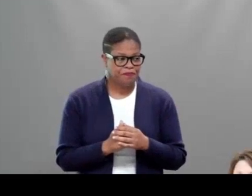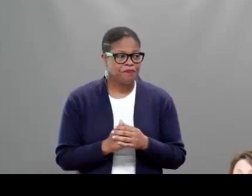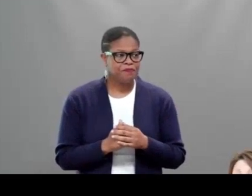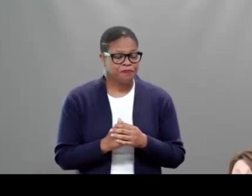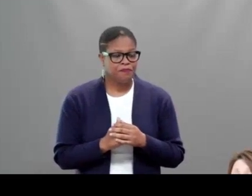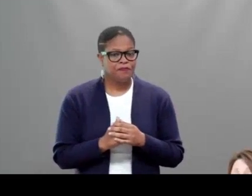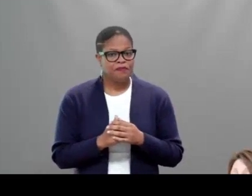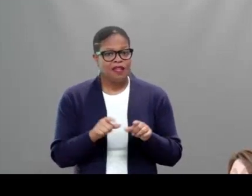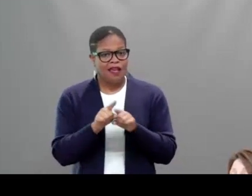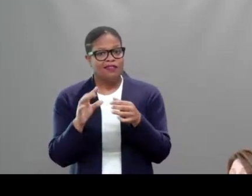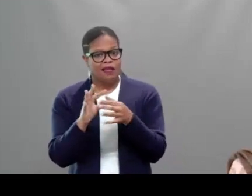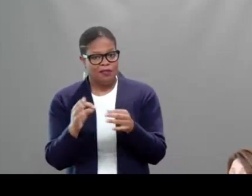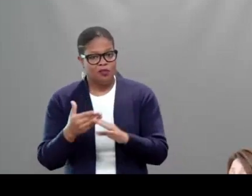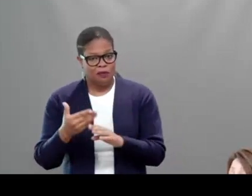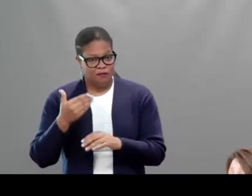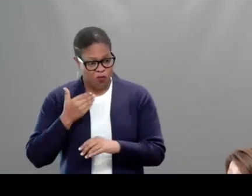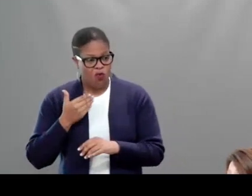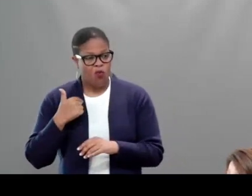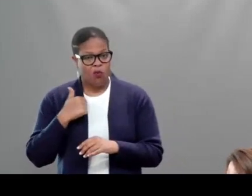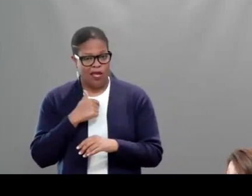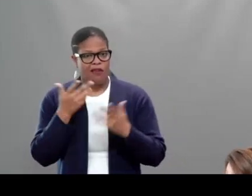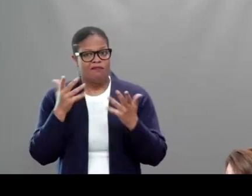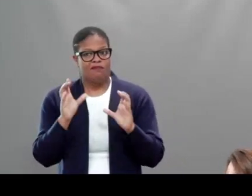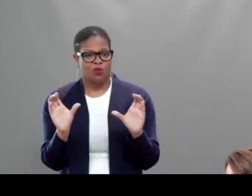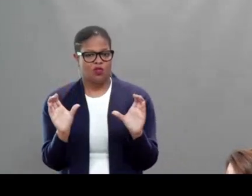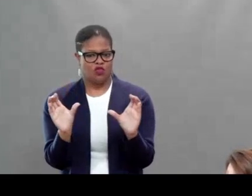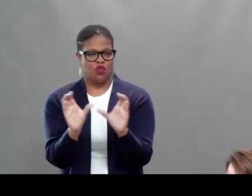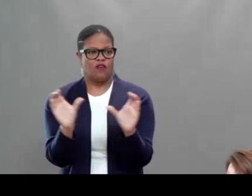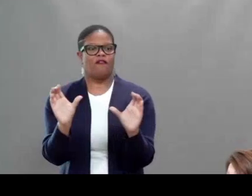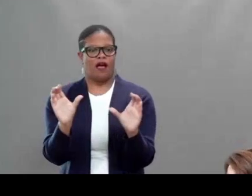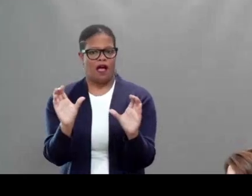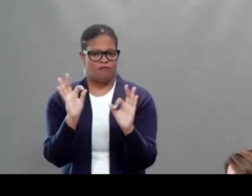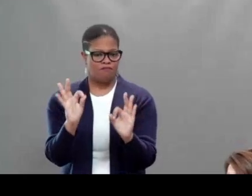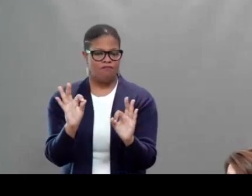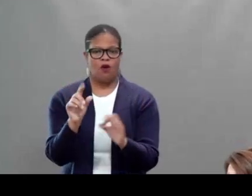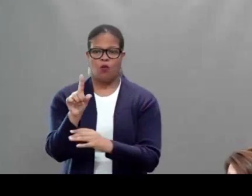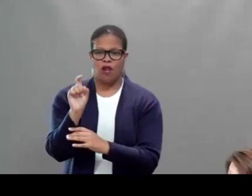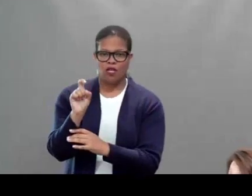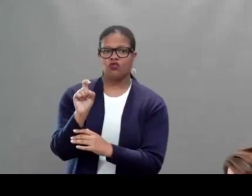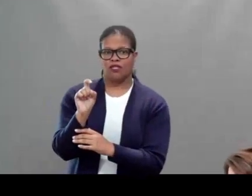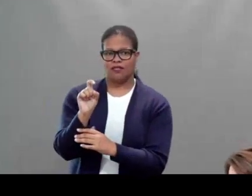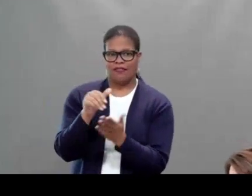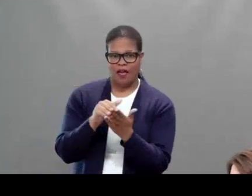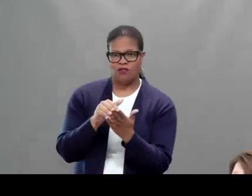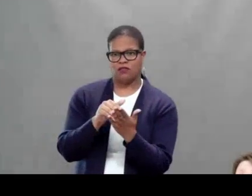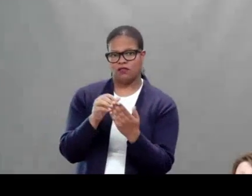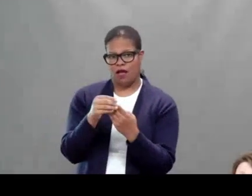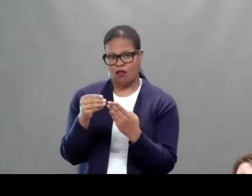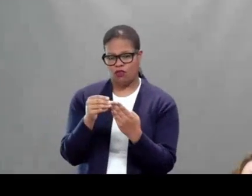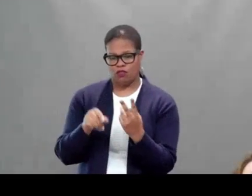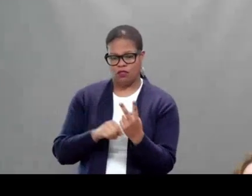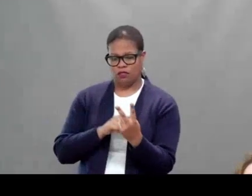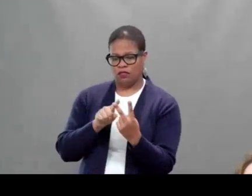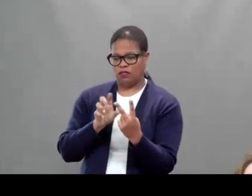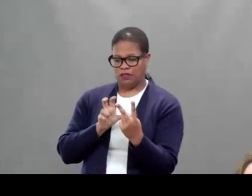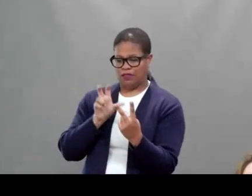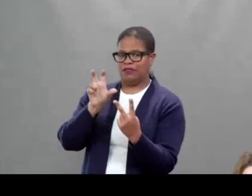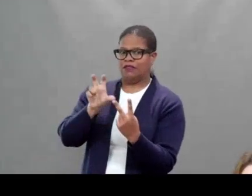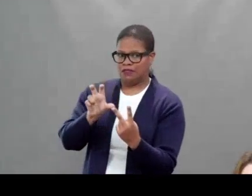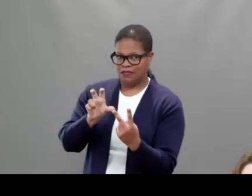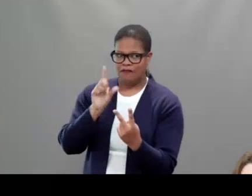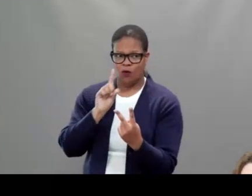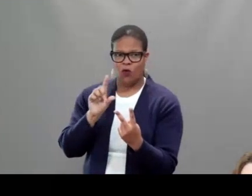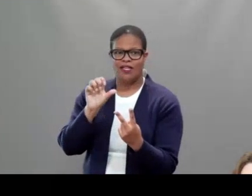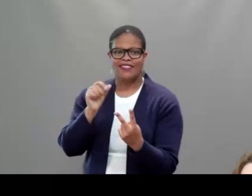As I said, we are certifying $100,000 of those new funds in the salary line